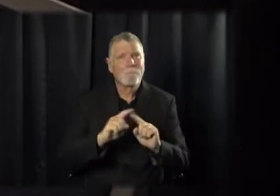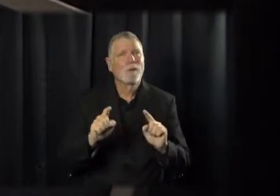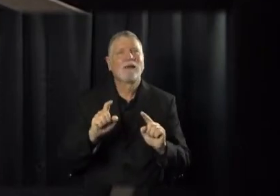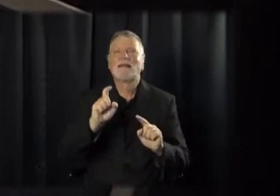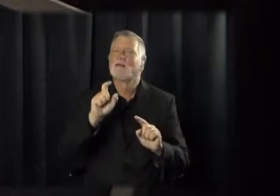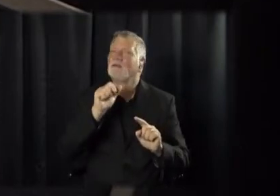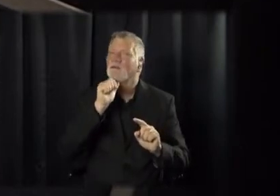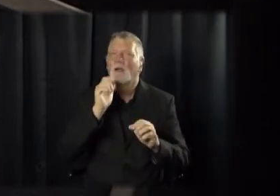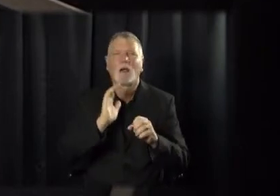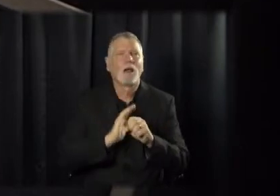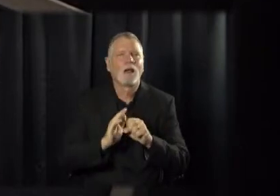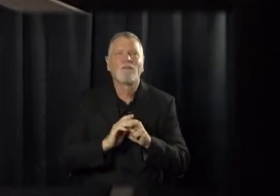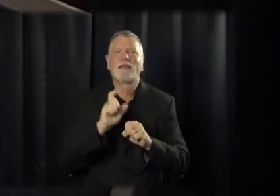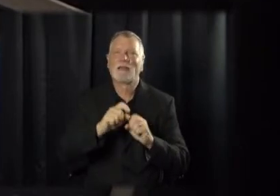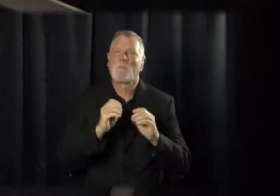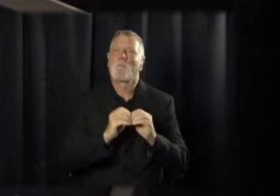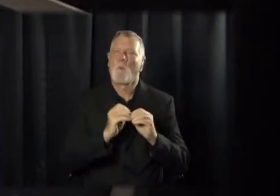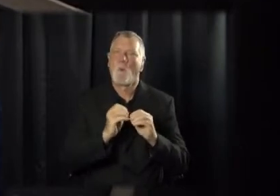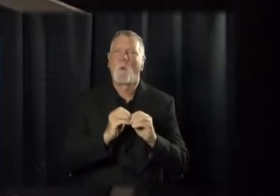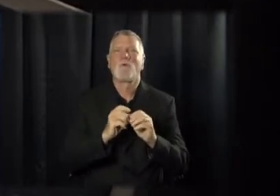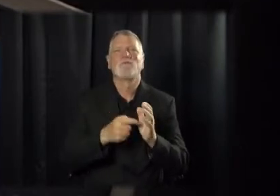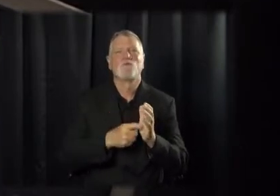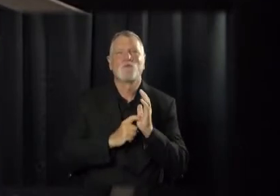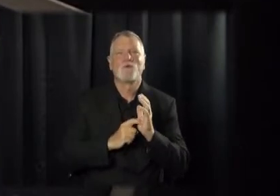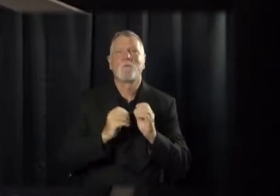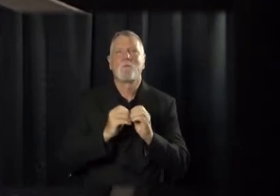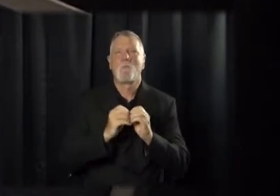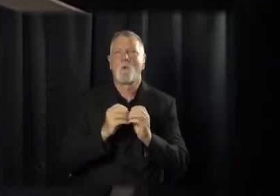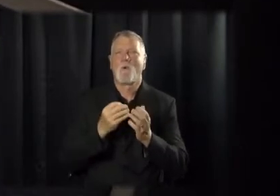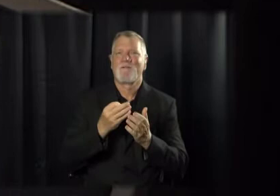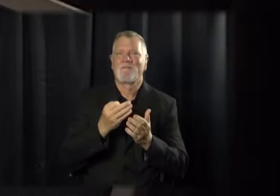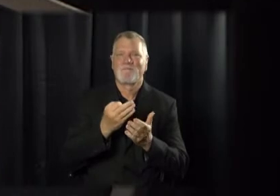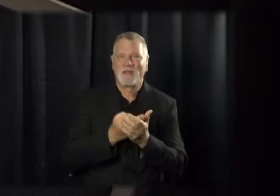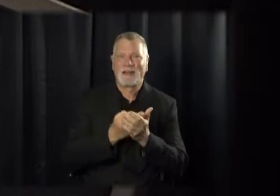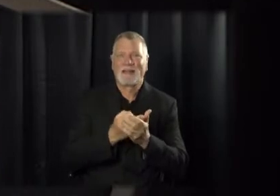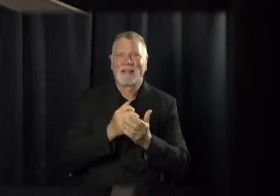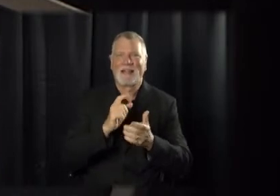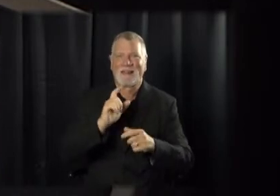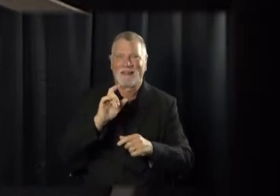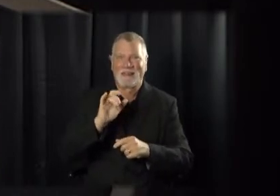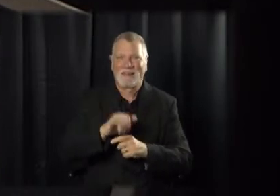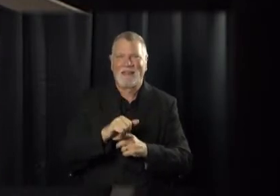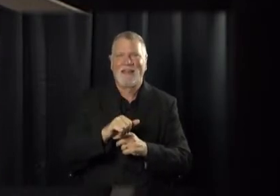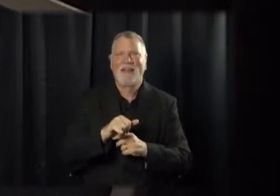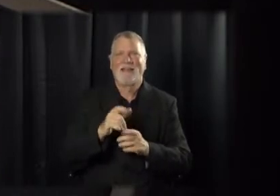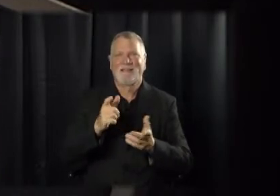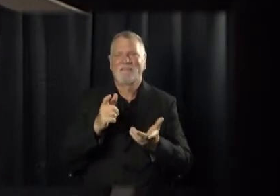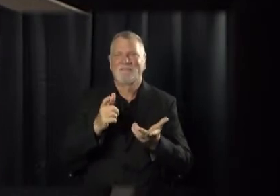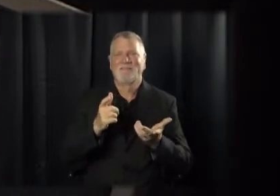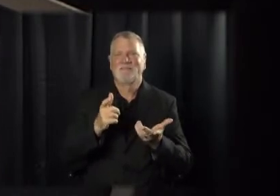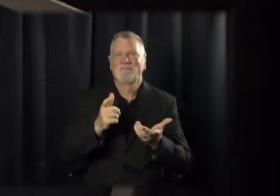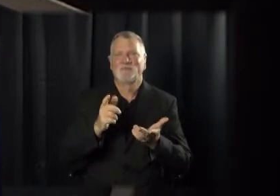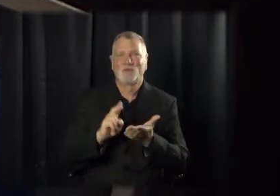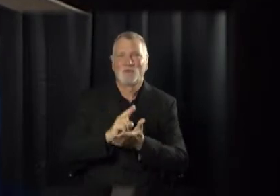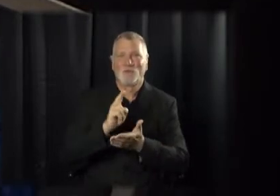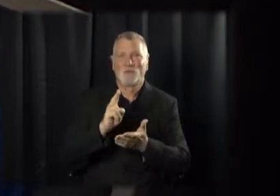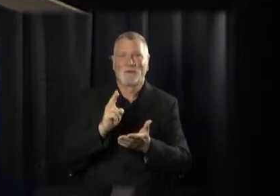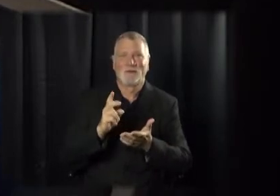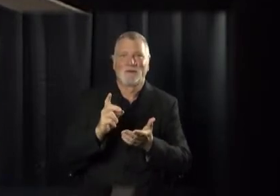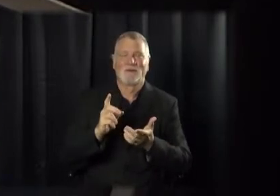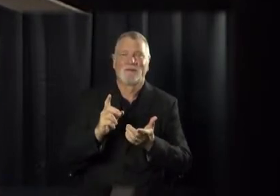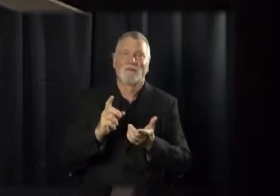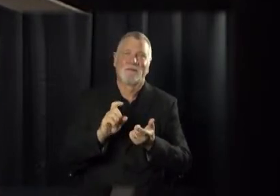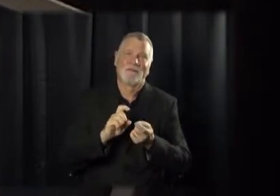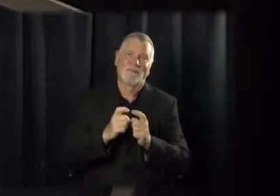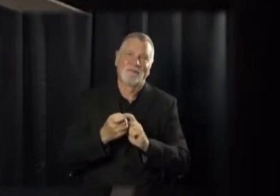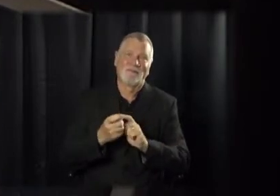is insufficient, and it still then requires more funding than this university is able to sustain at this point,